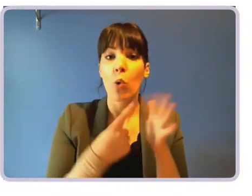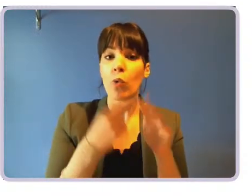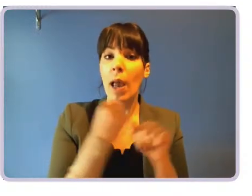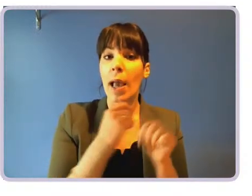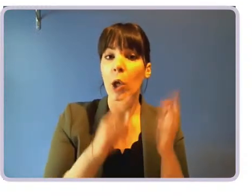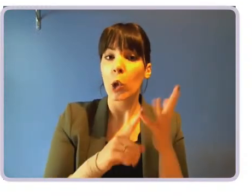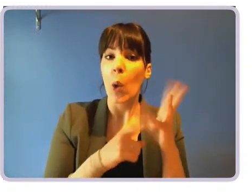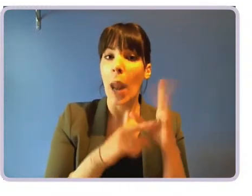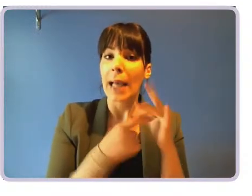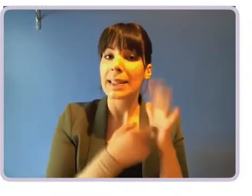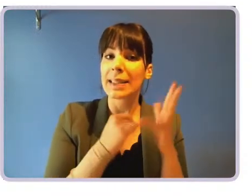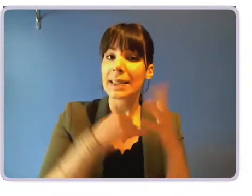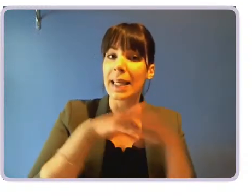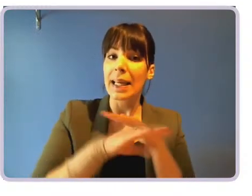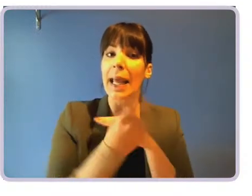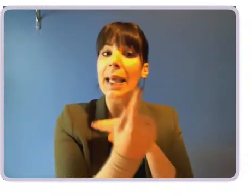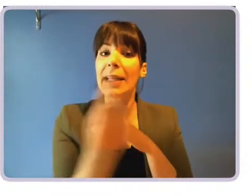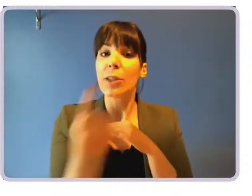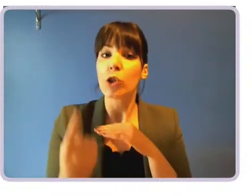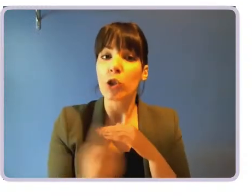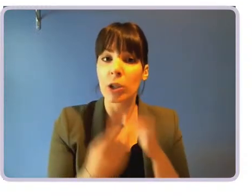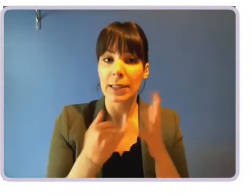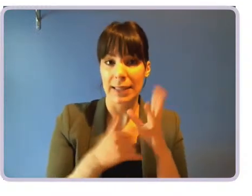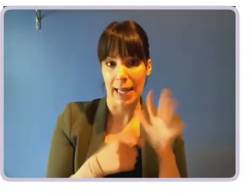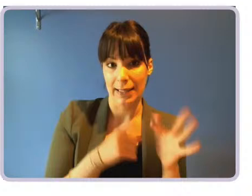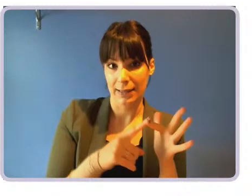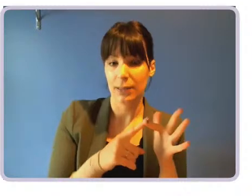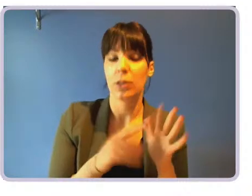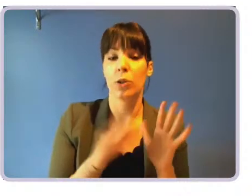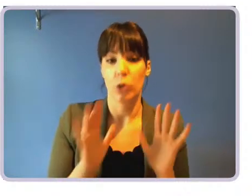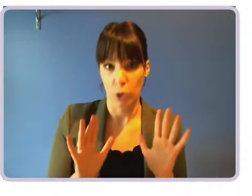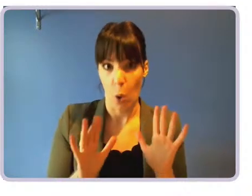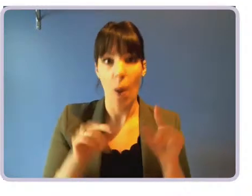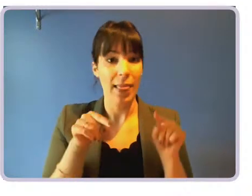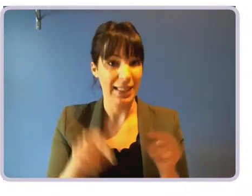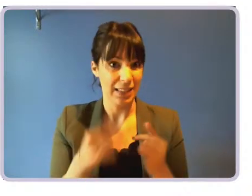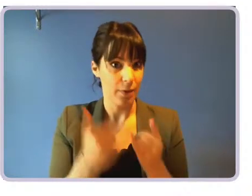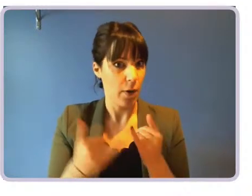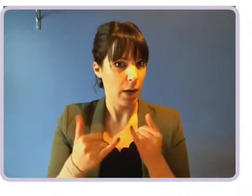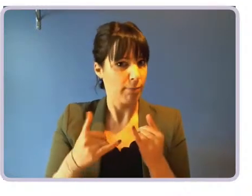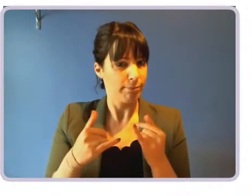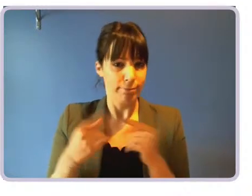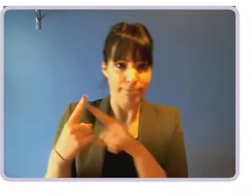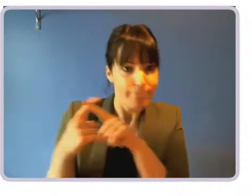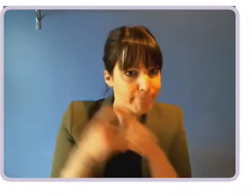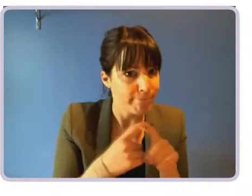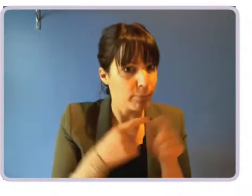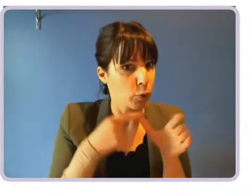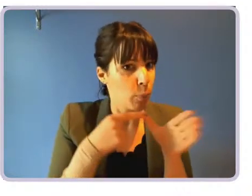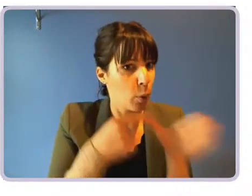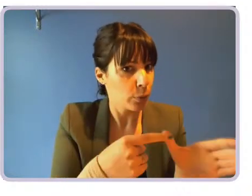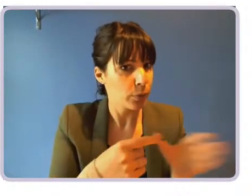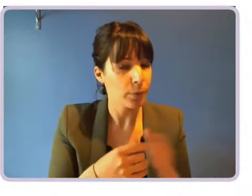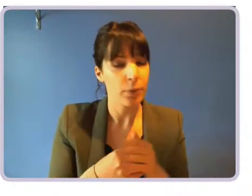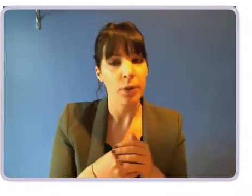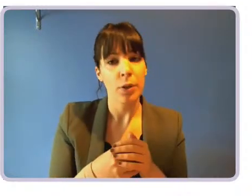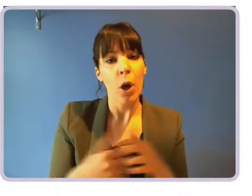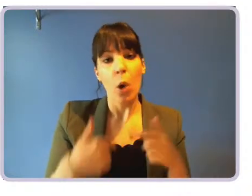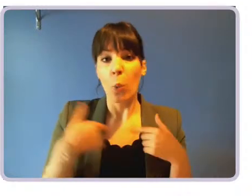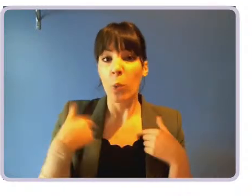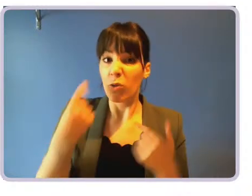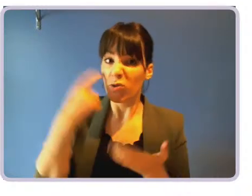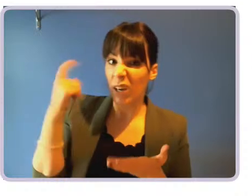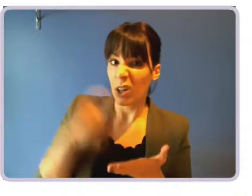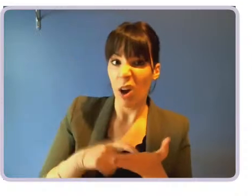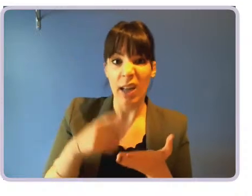of services. So this is a complex response. We acknowledged that there was a real problem